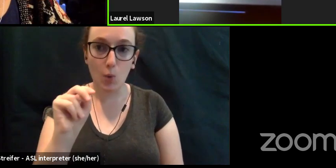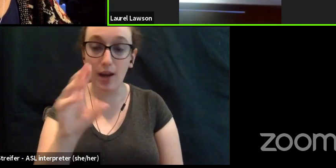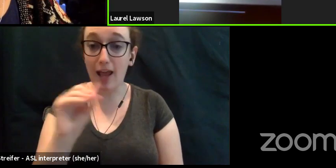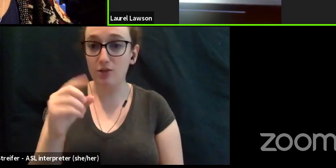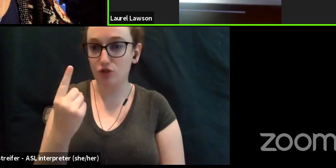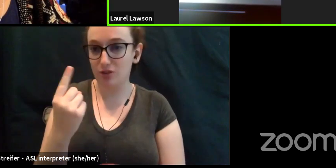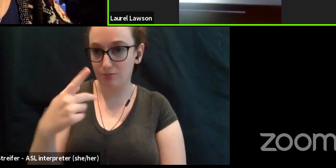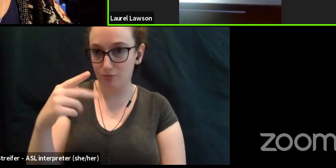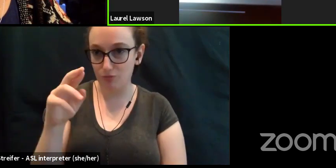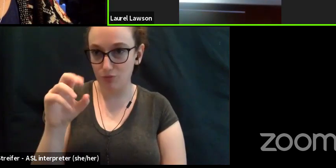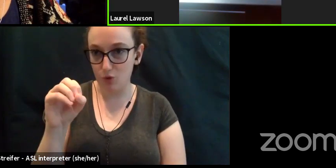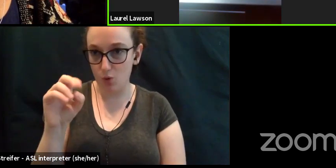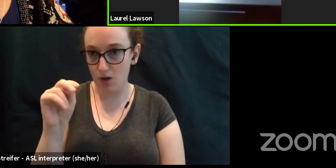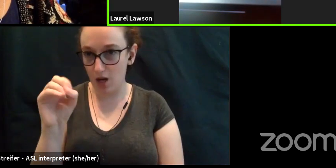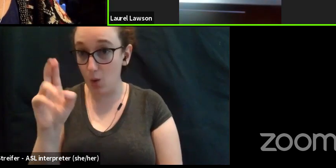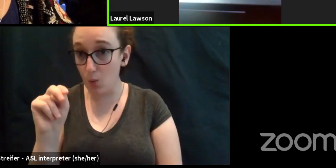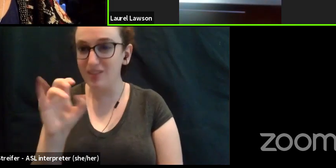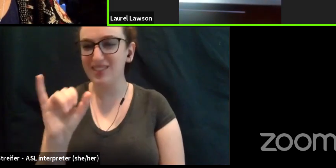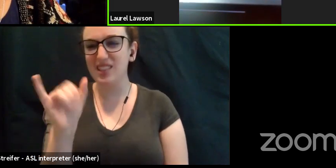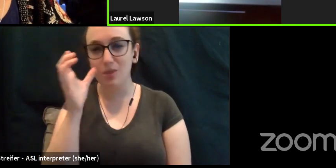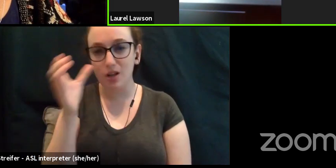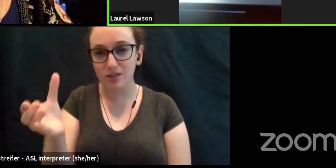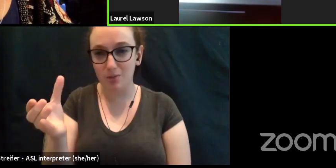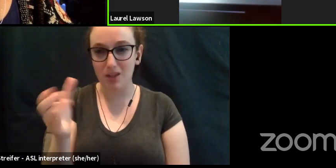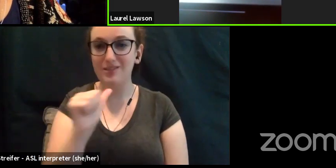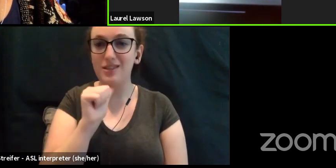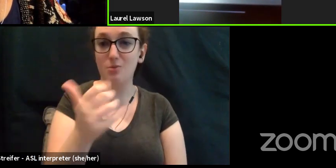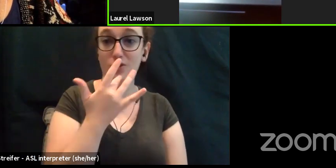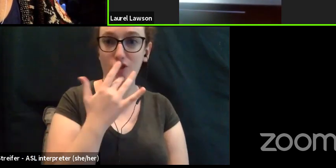Yeah, all of these little things.